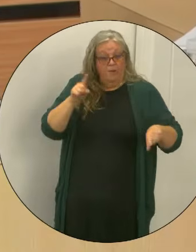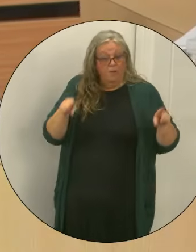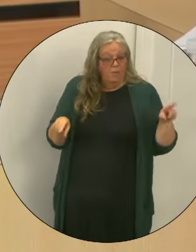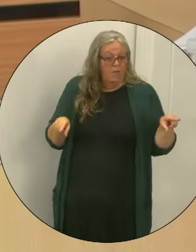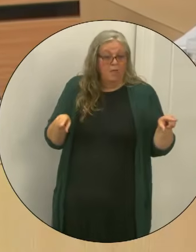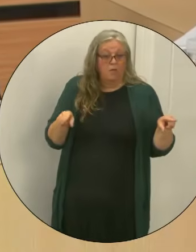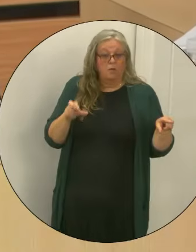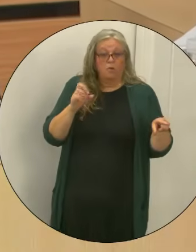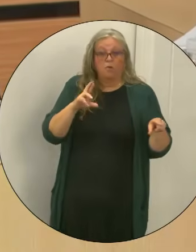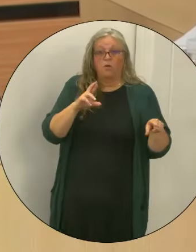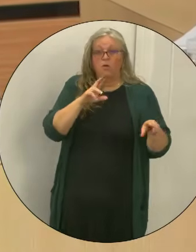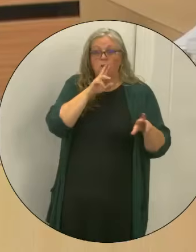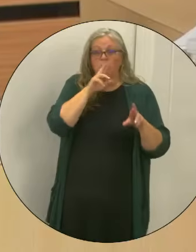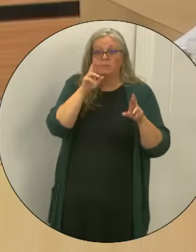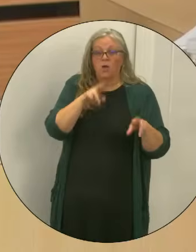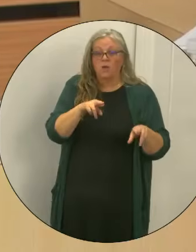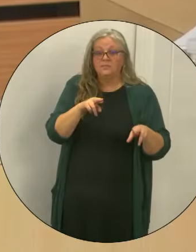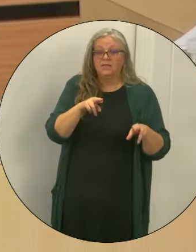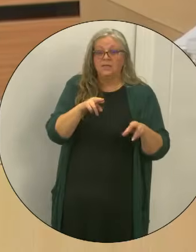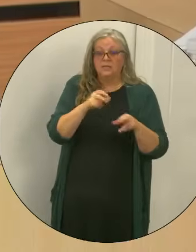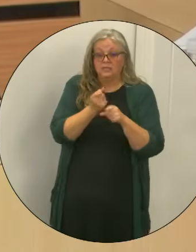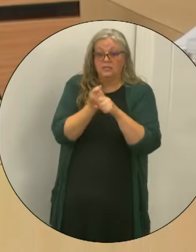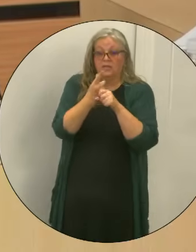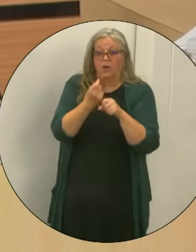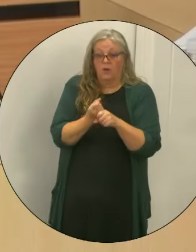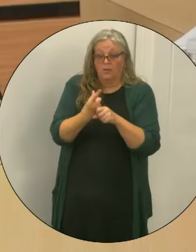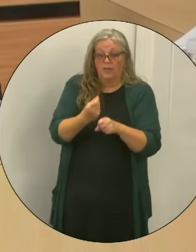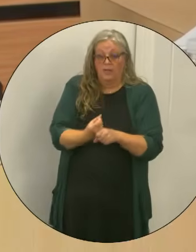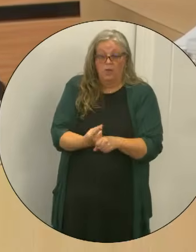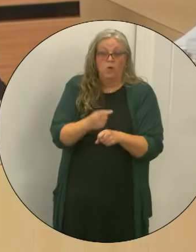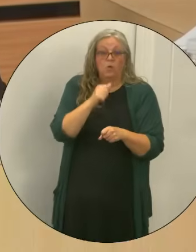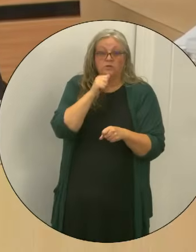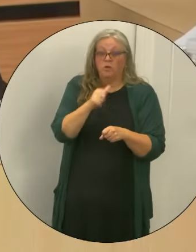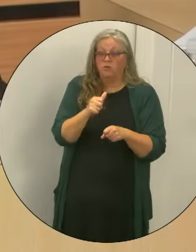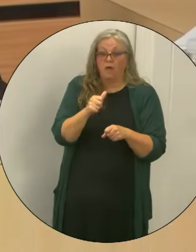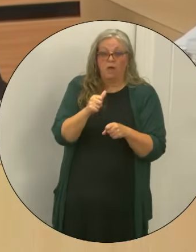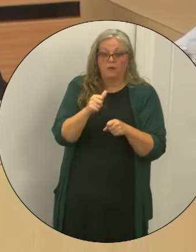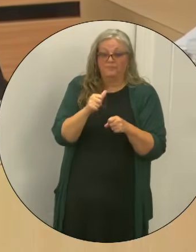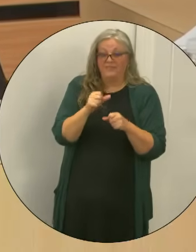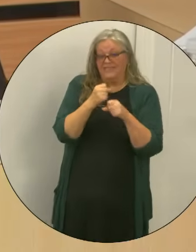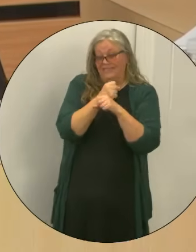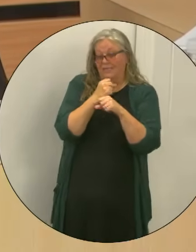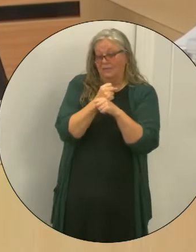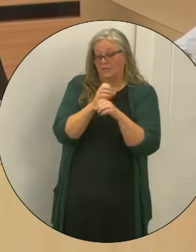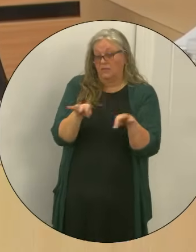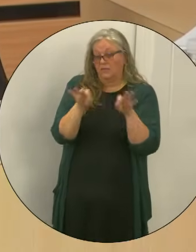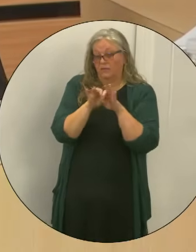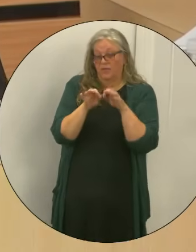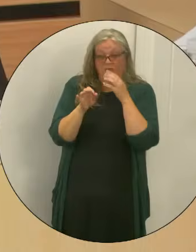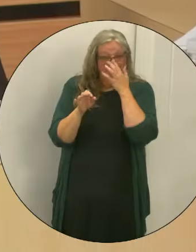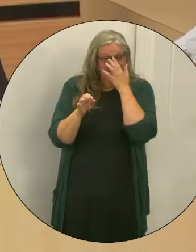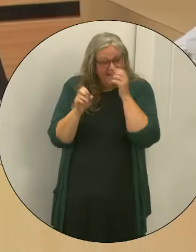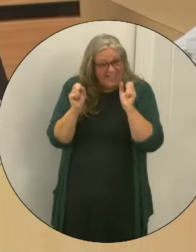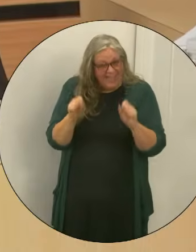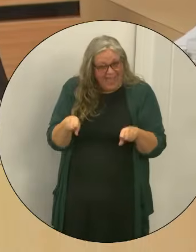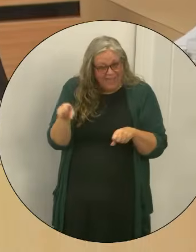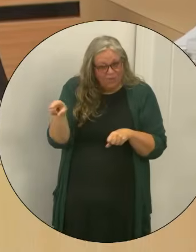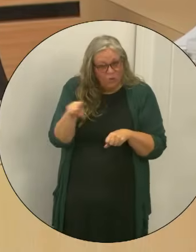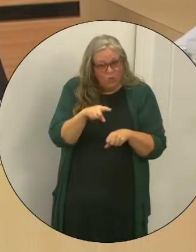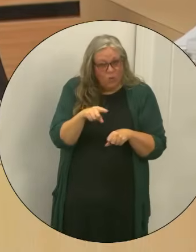year over year, which may not be statistically significant. So I'm just wondering if somebody could kind